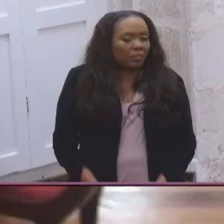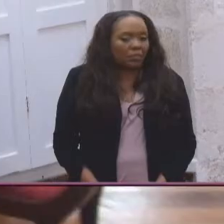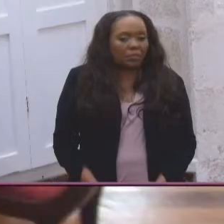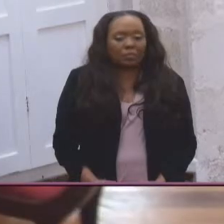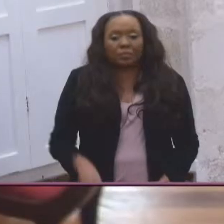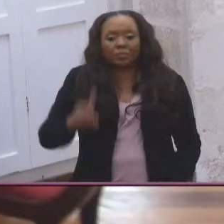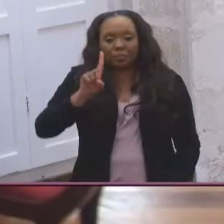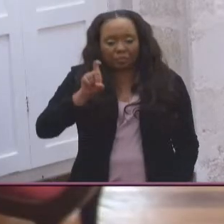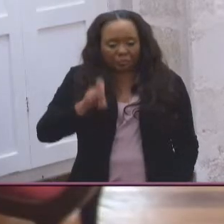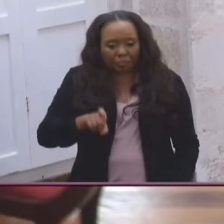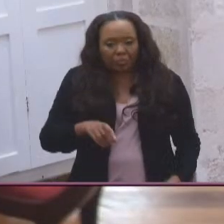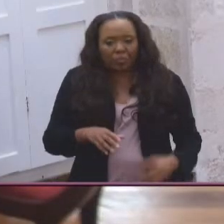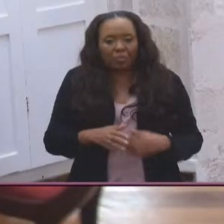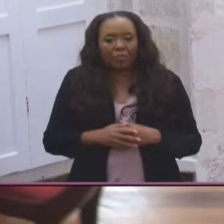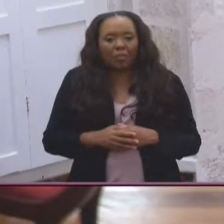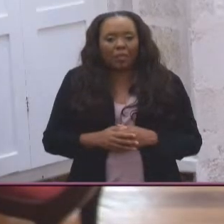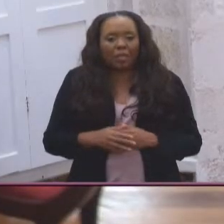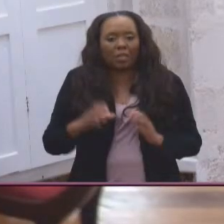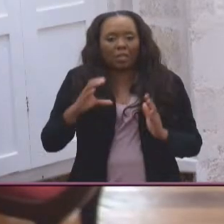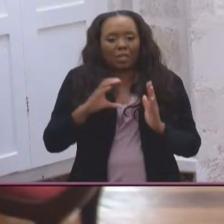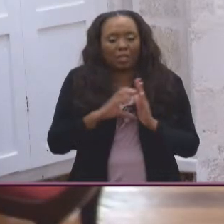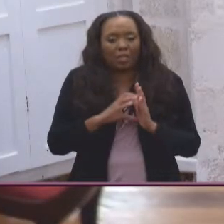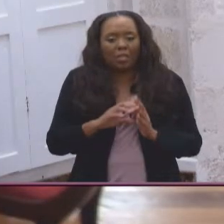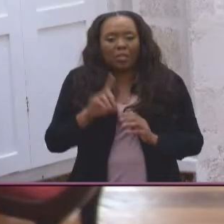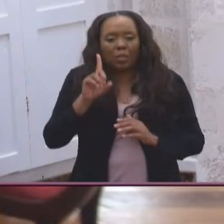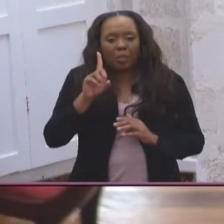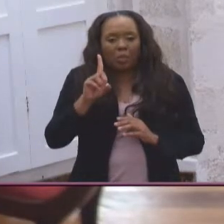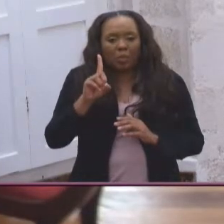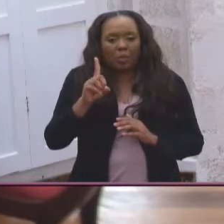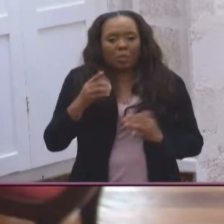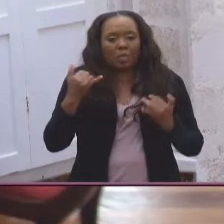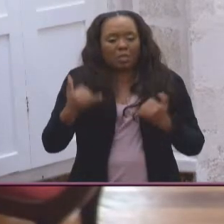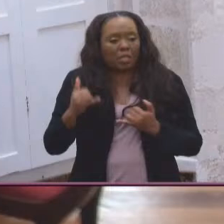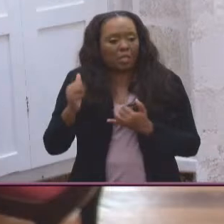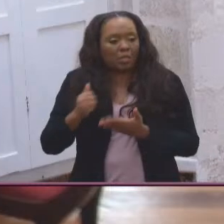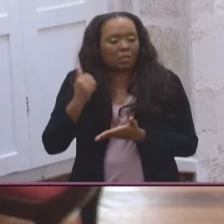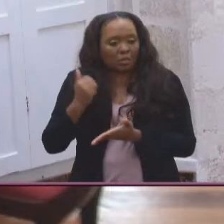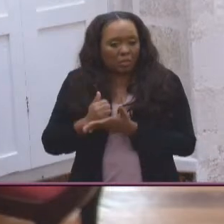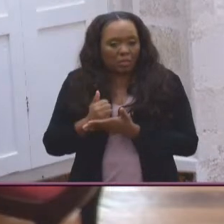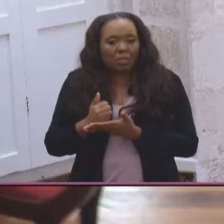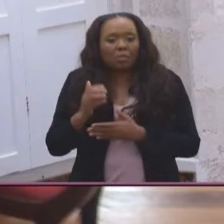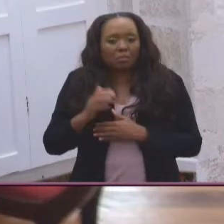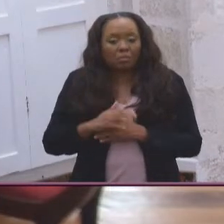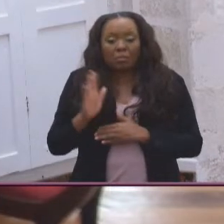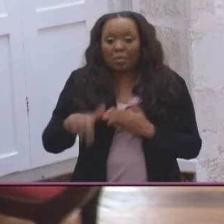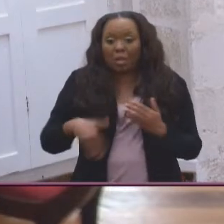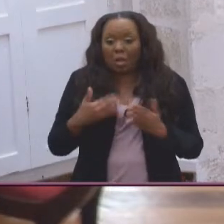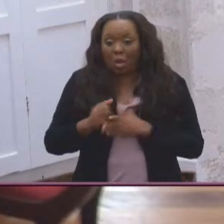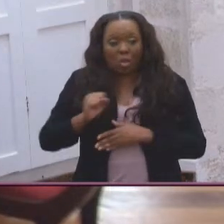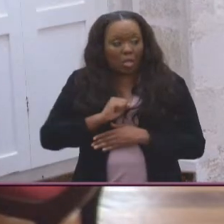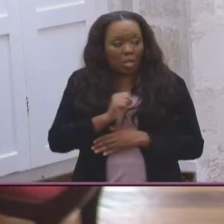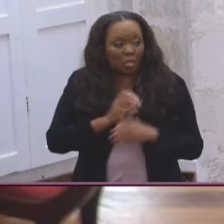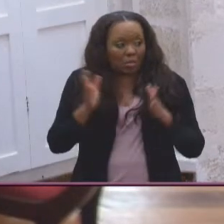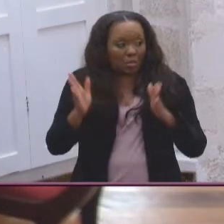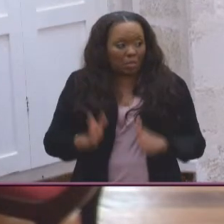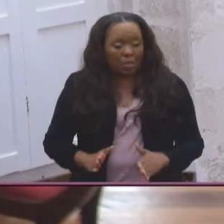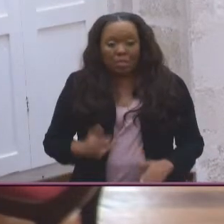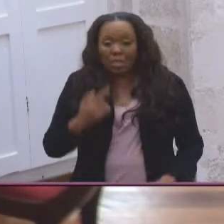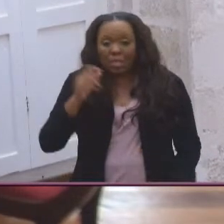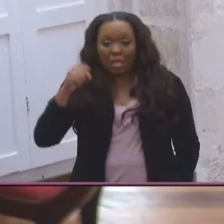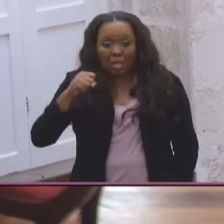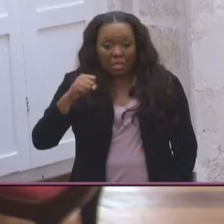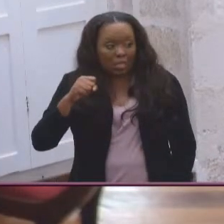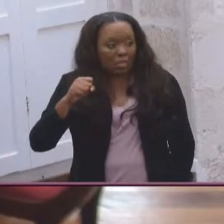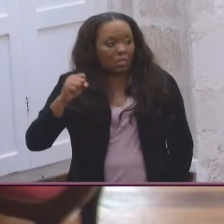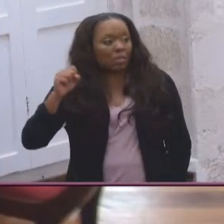The question is that clause 1 do now stand part. Will all honourable senators in favour please say